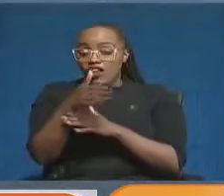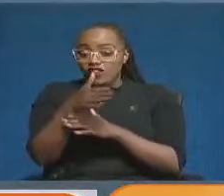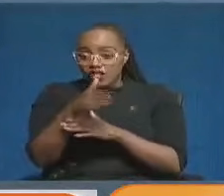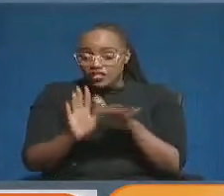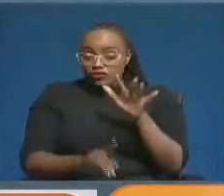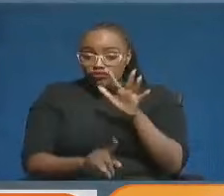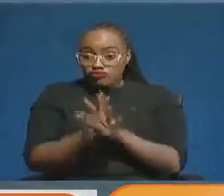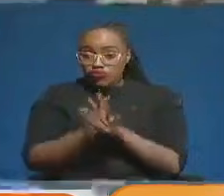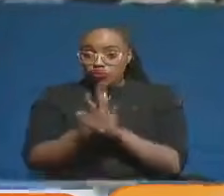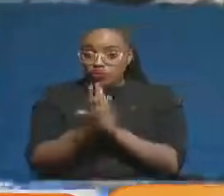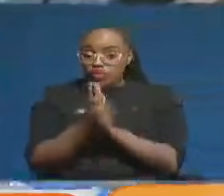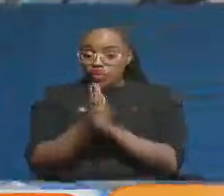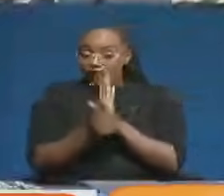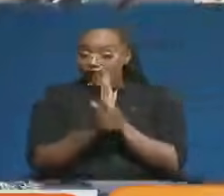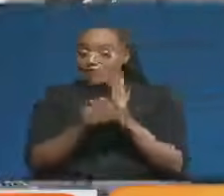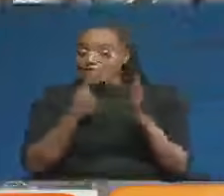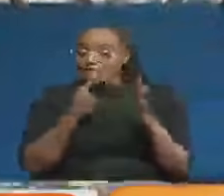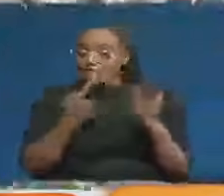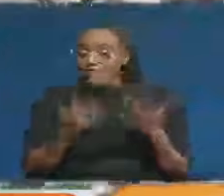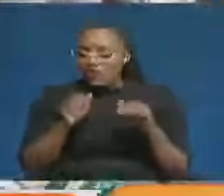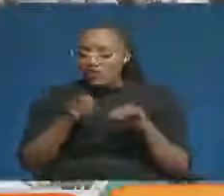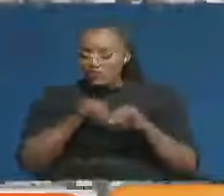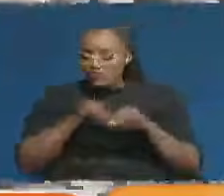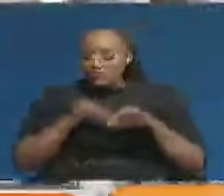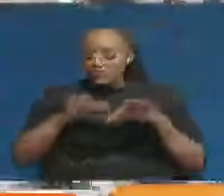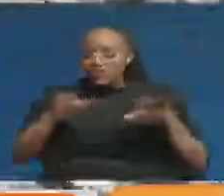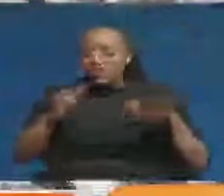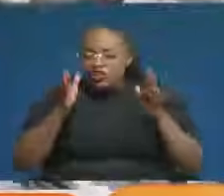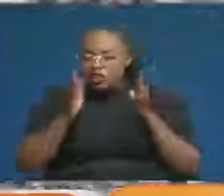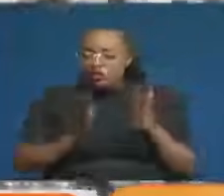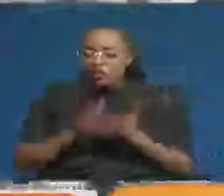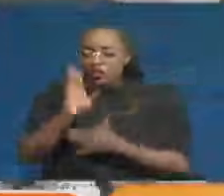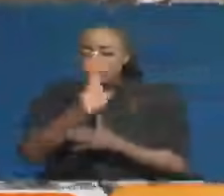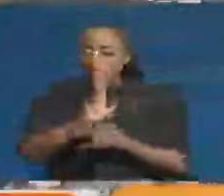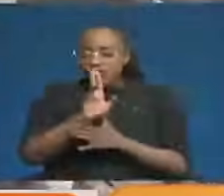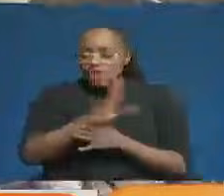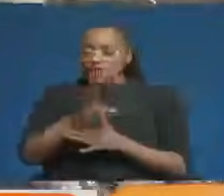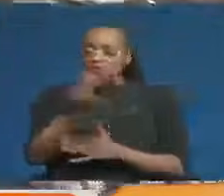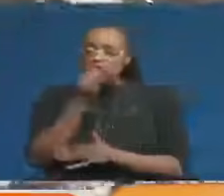development experts warn could spill over to humans through consumption.